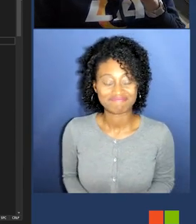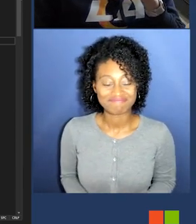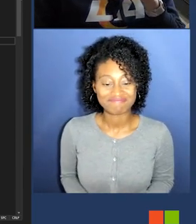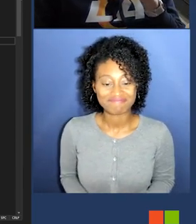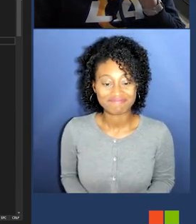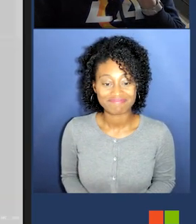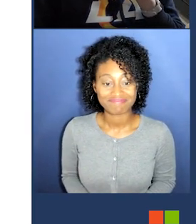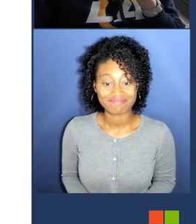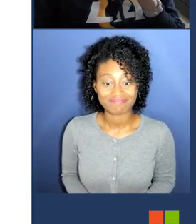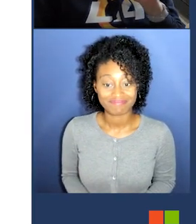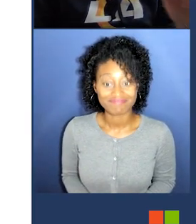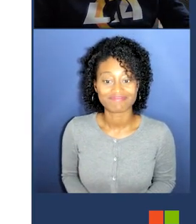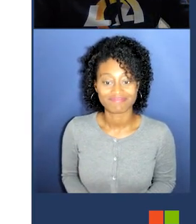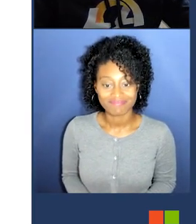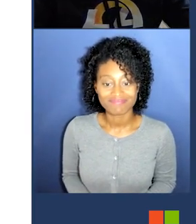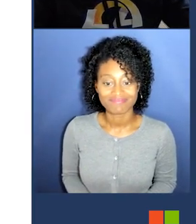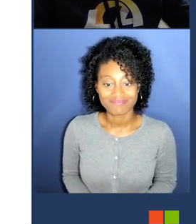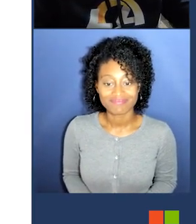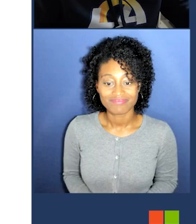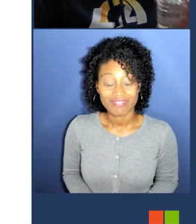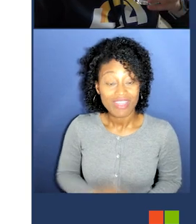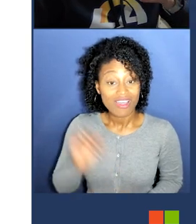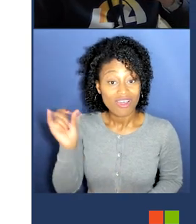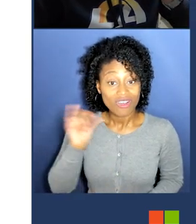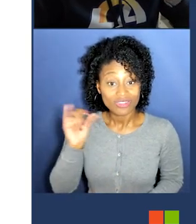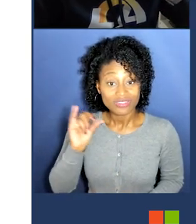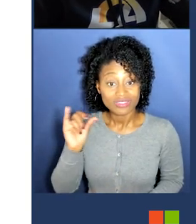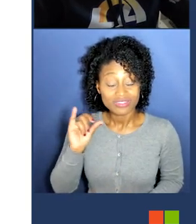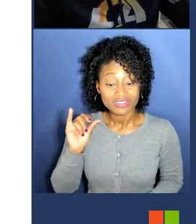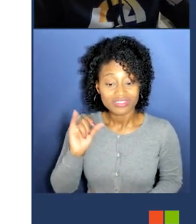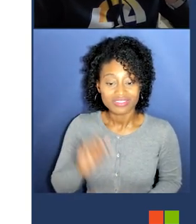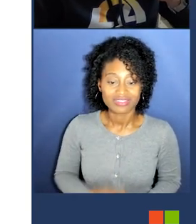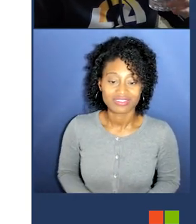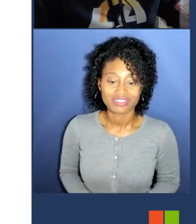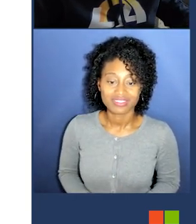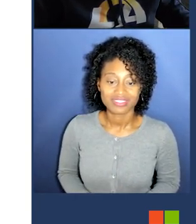Now, as I said, we also have,